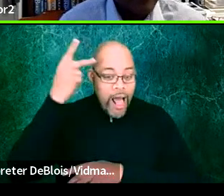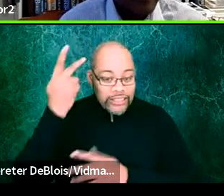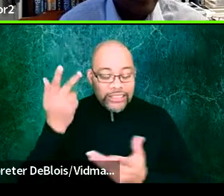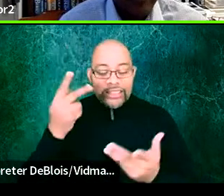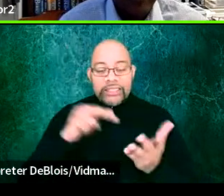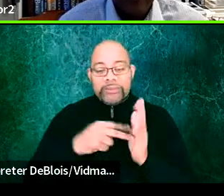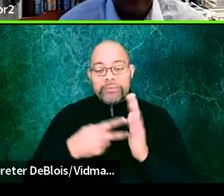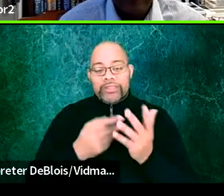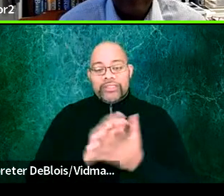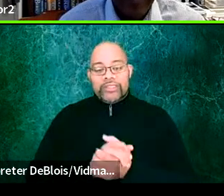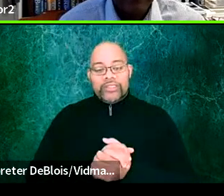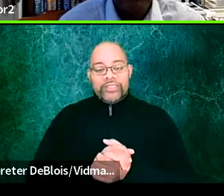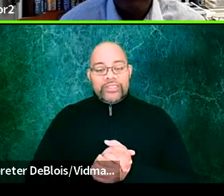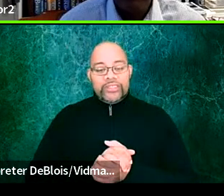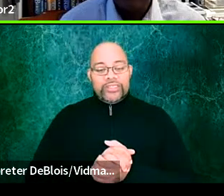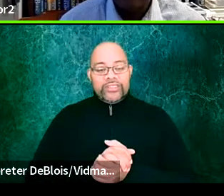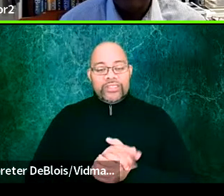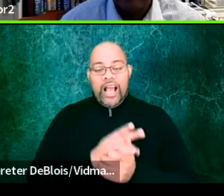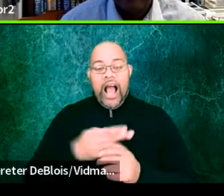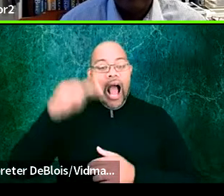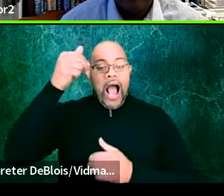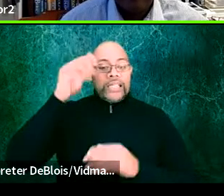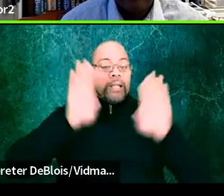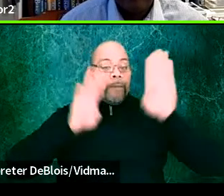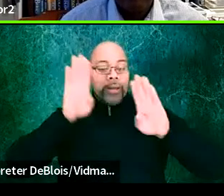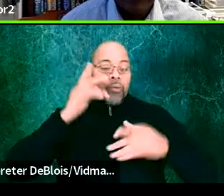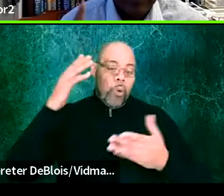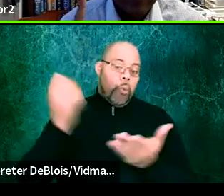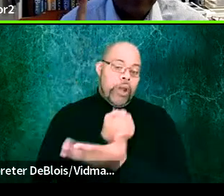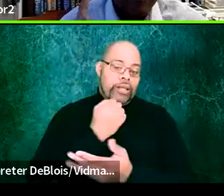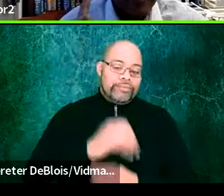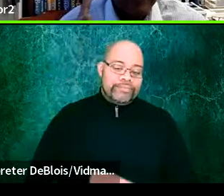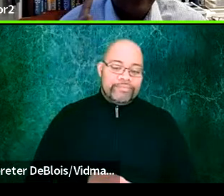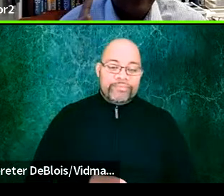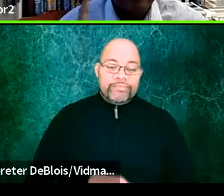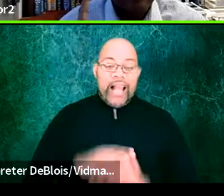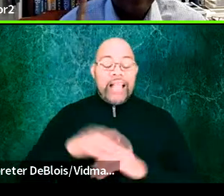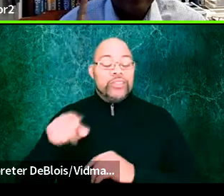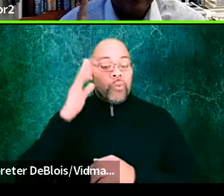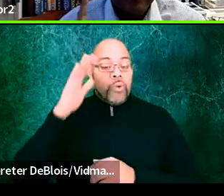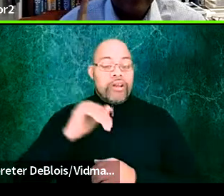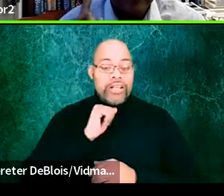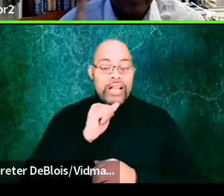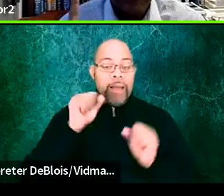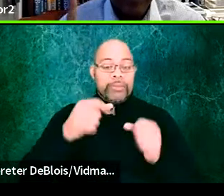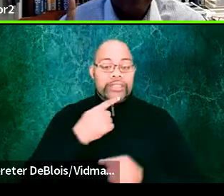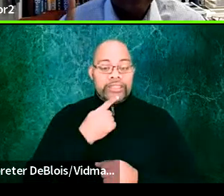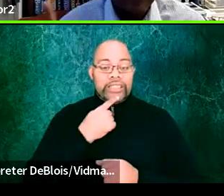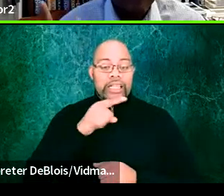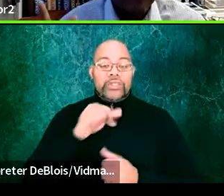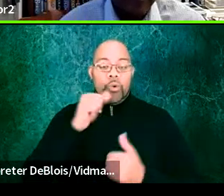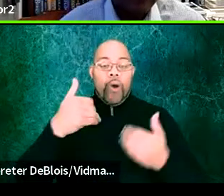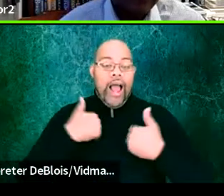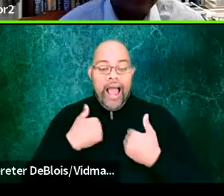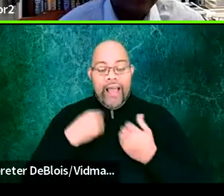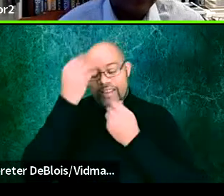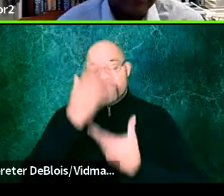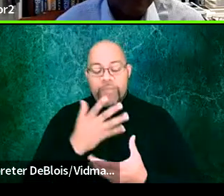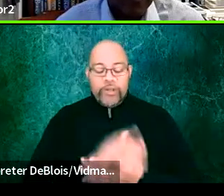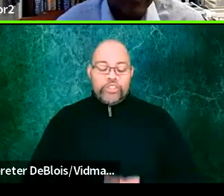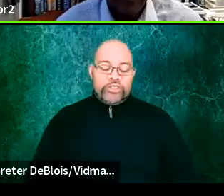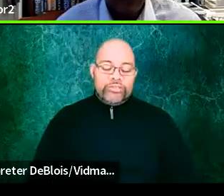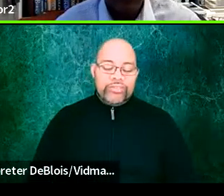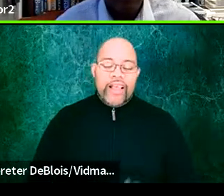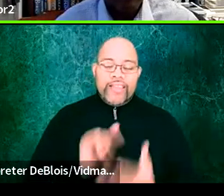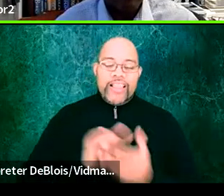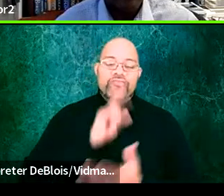means the highest bid wins. But at least they will not be be able to say they don't have the information. And that's